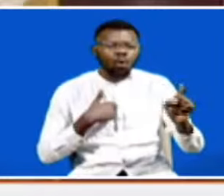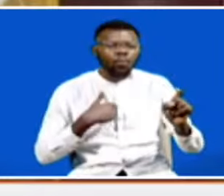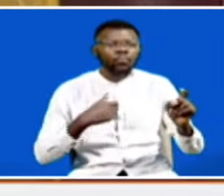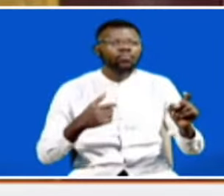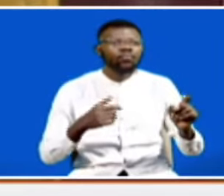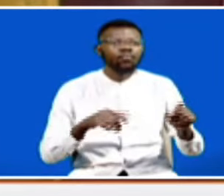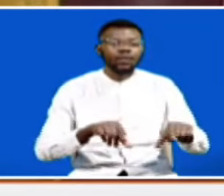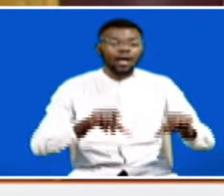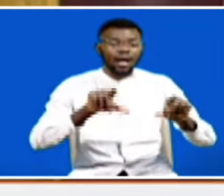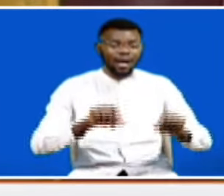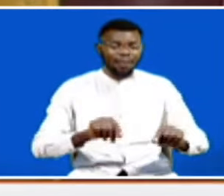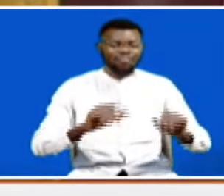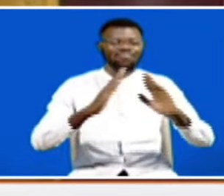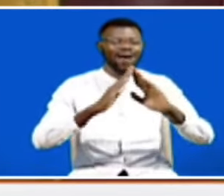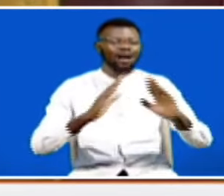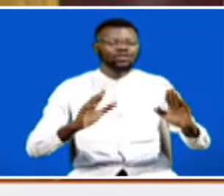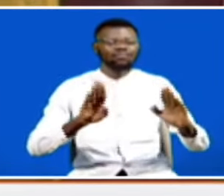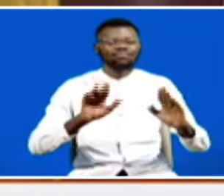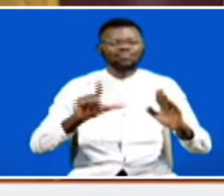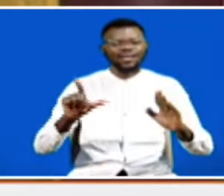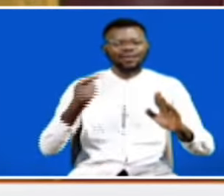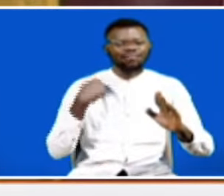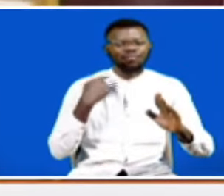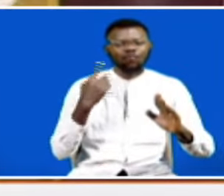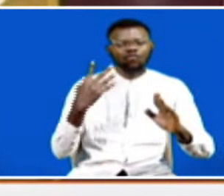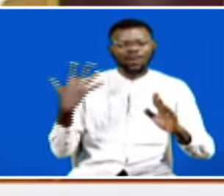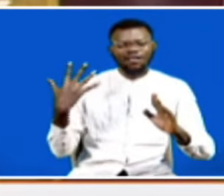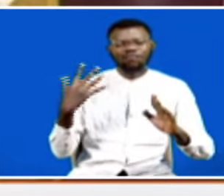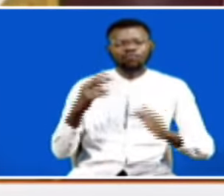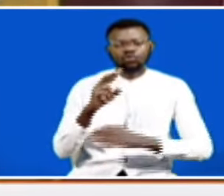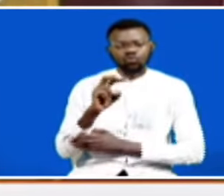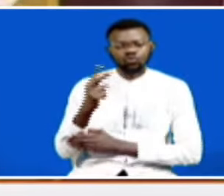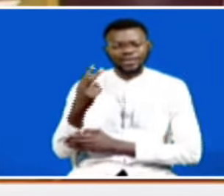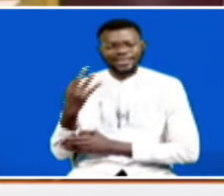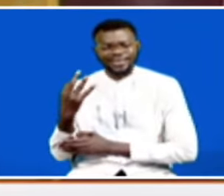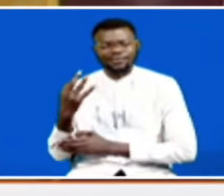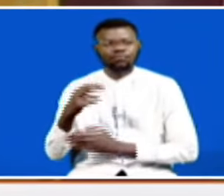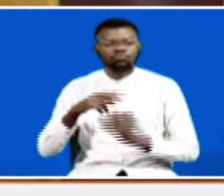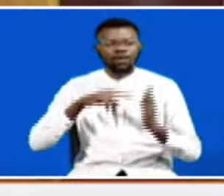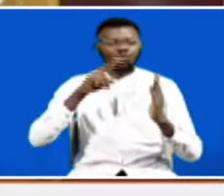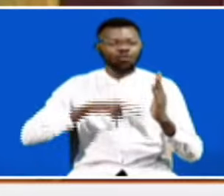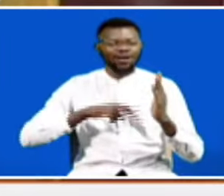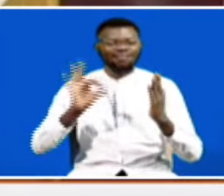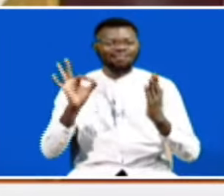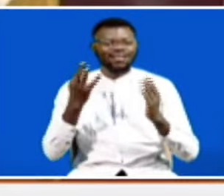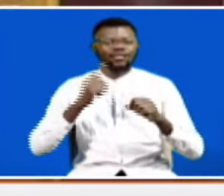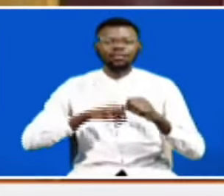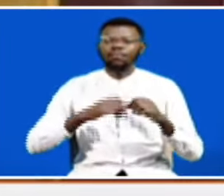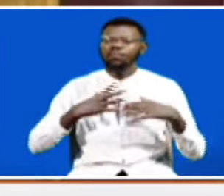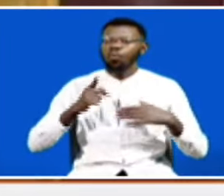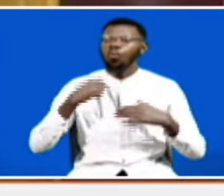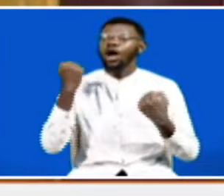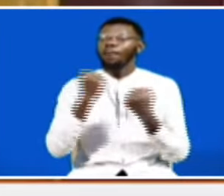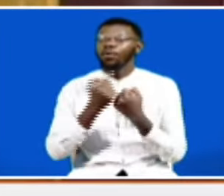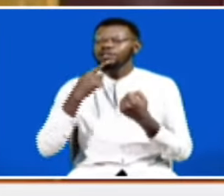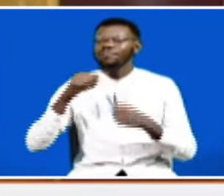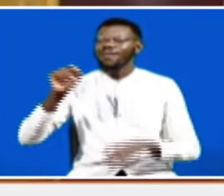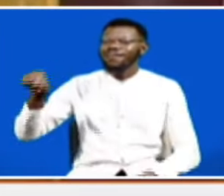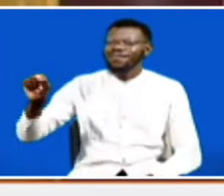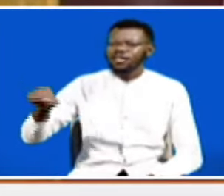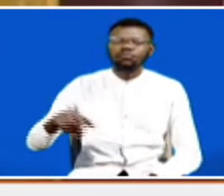Bill, National Assembly Bill number 75 for 2023, be now read a third time. Will as many of that opinion say